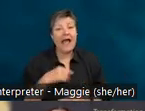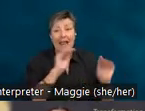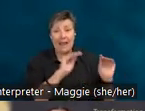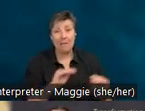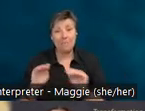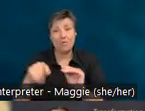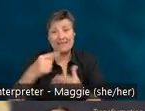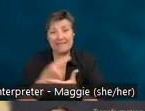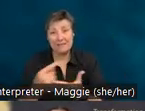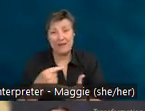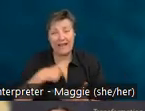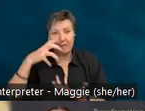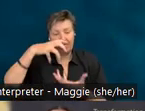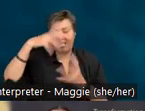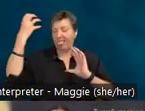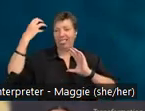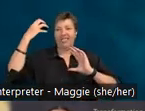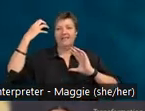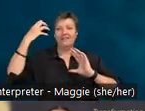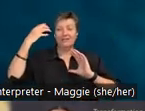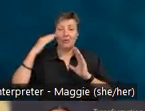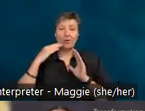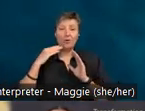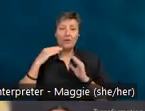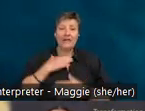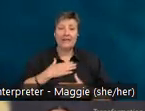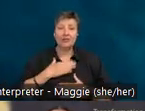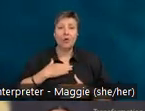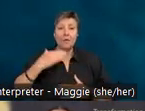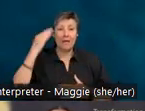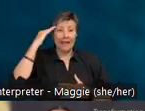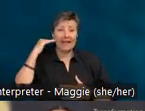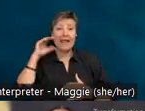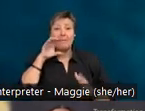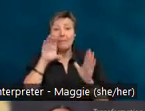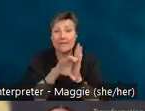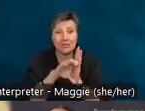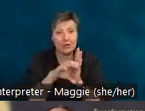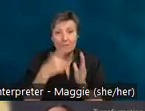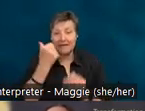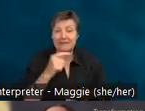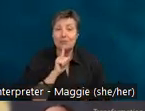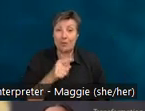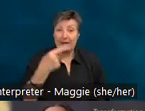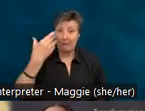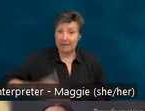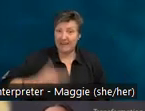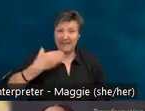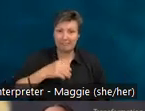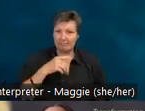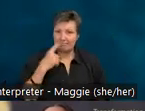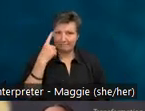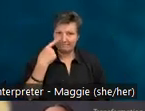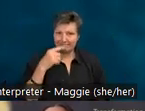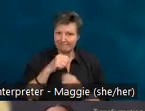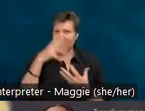I am an absolute mess. So enjoy my headshot because the real me at the moment is not nearly so nicely put together. I